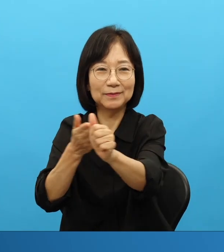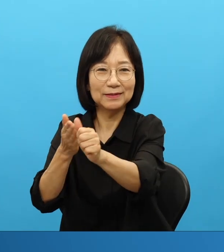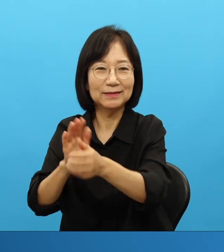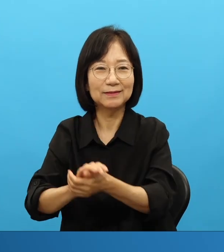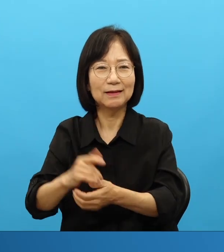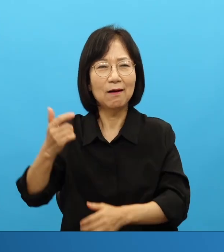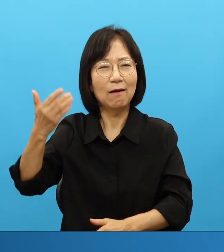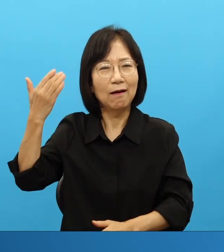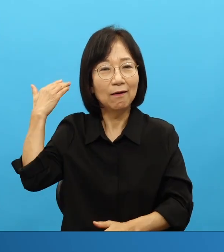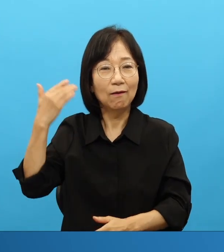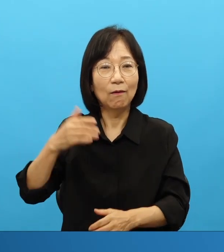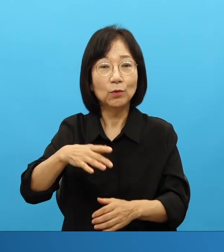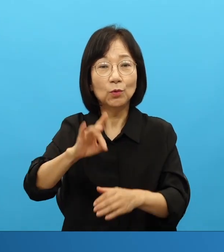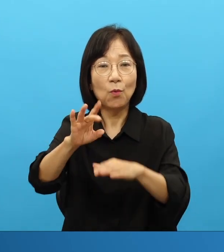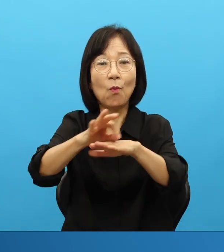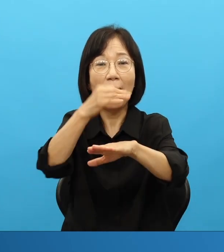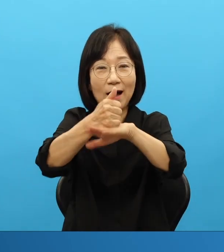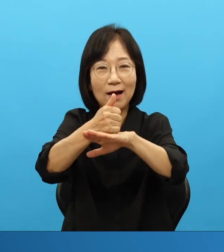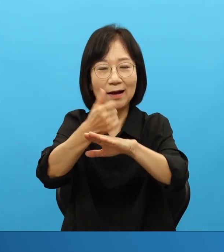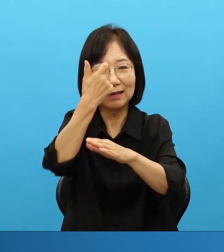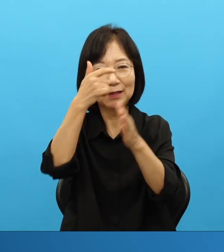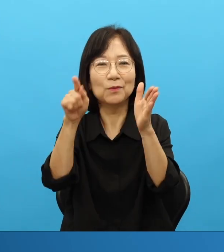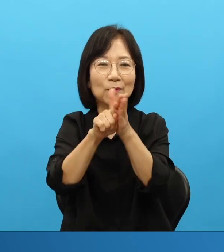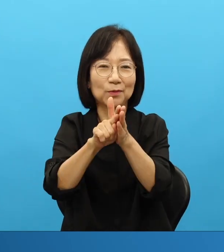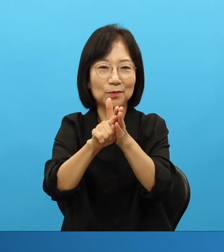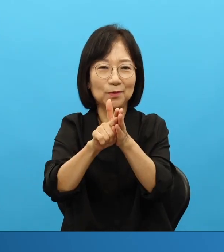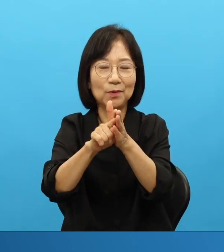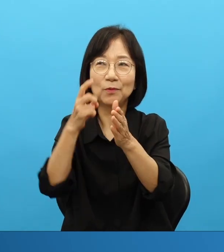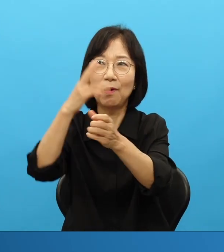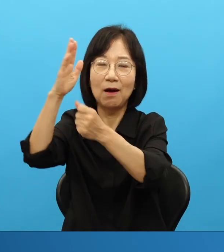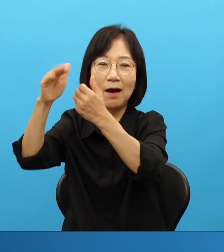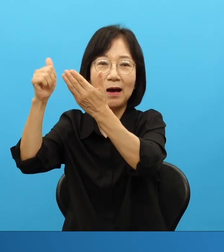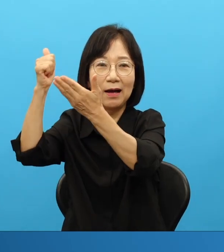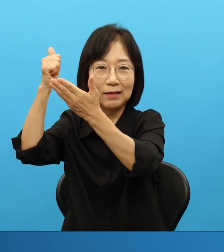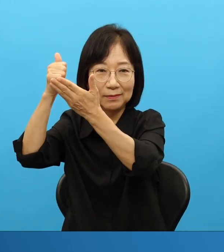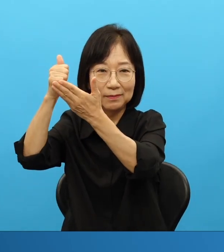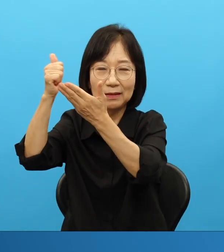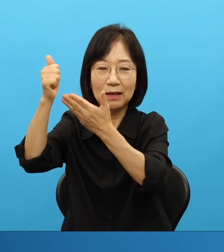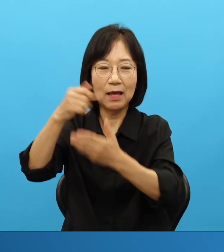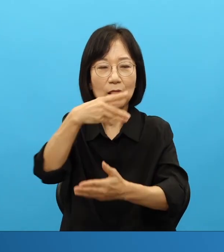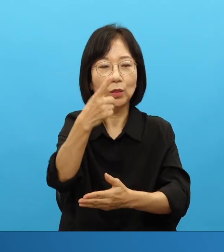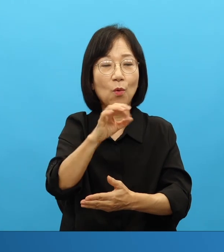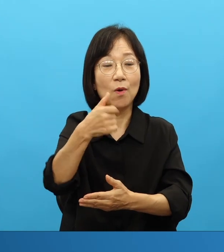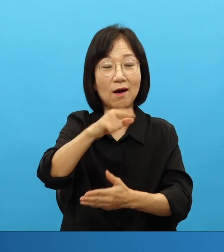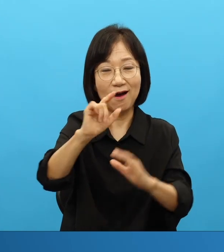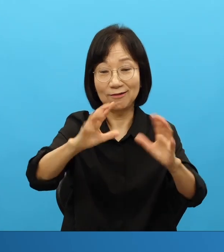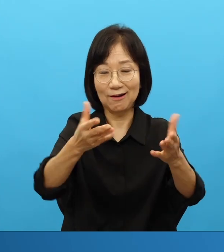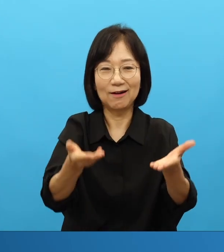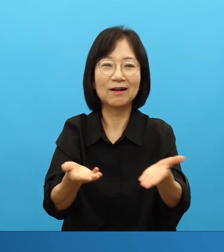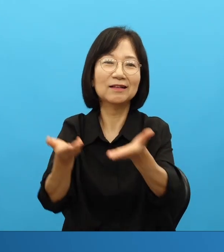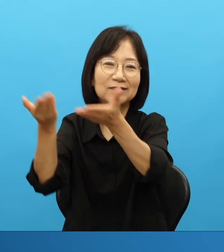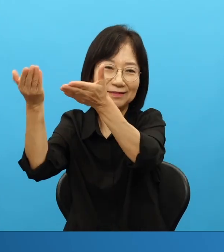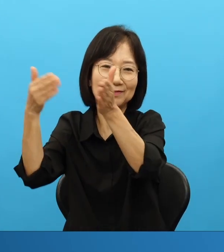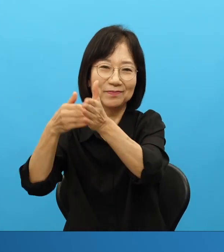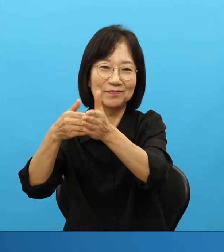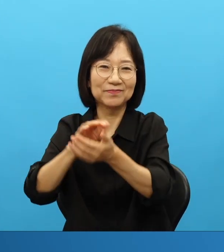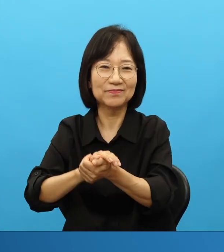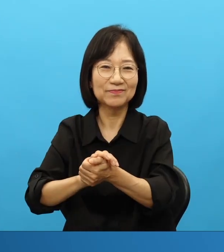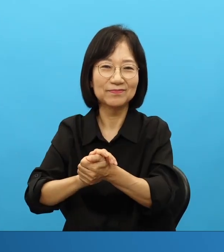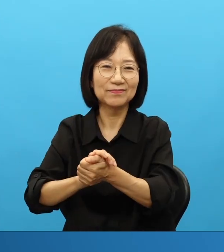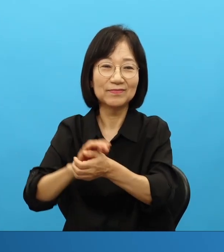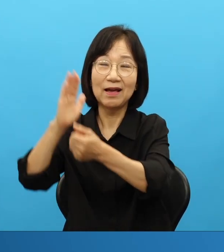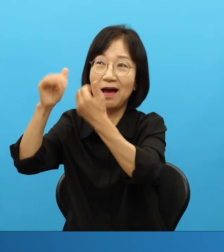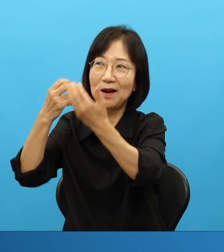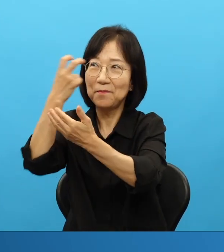king accepted Christianity. He gave Tonga to God. We had